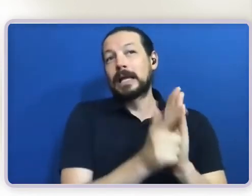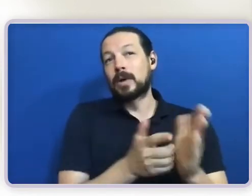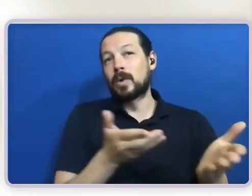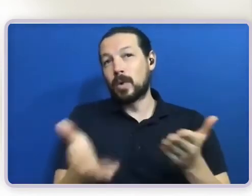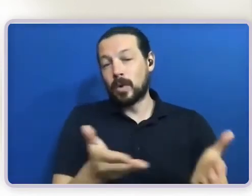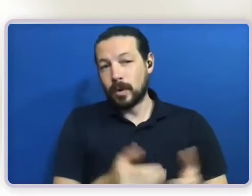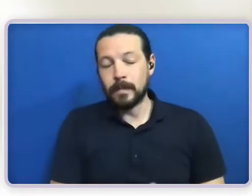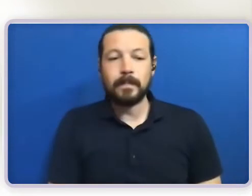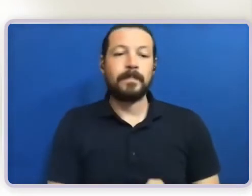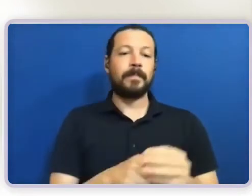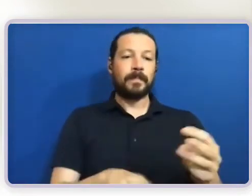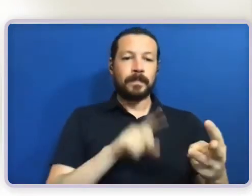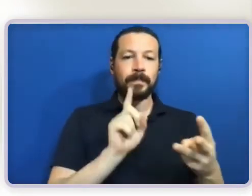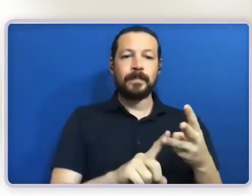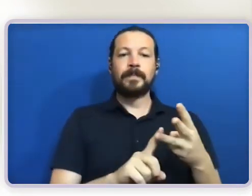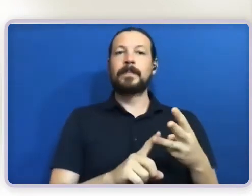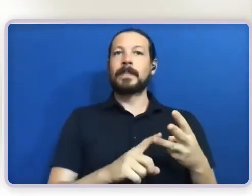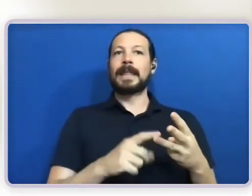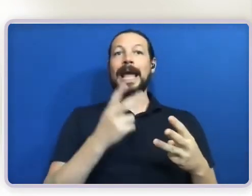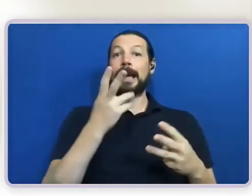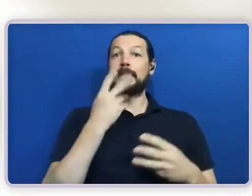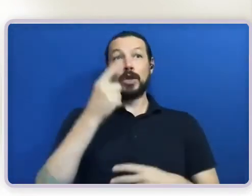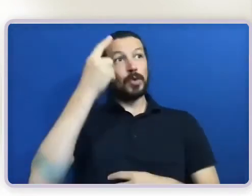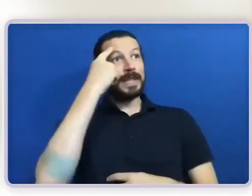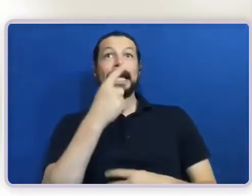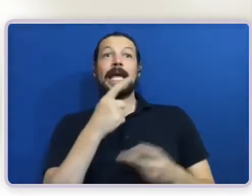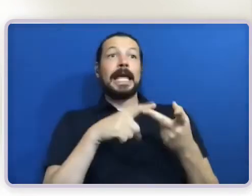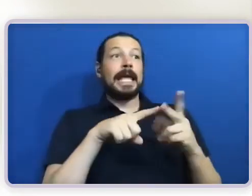If you are concerned about retribution or payback.